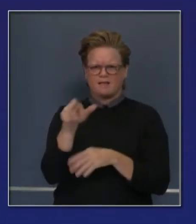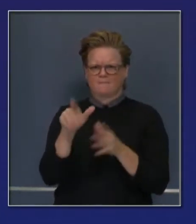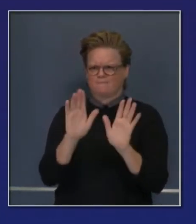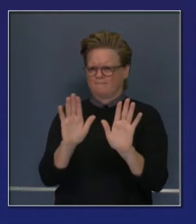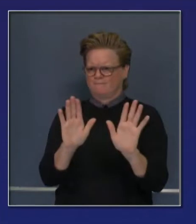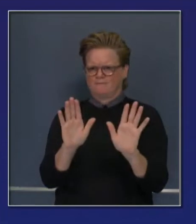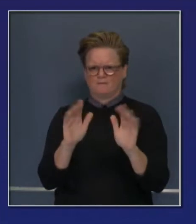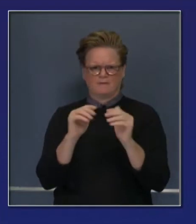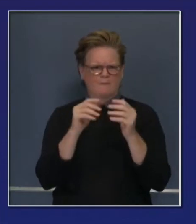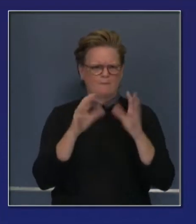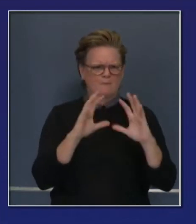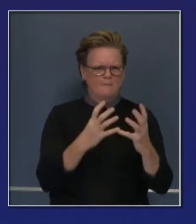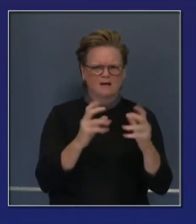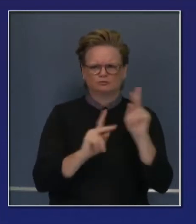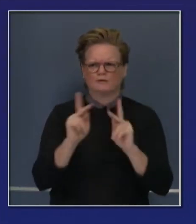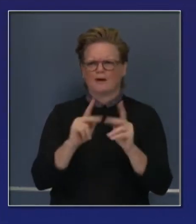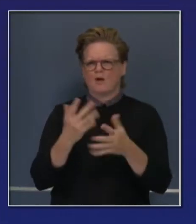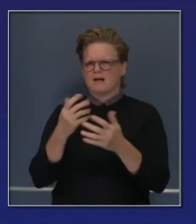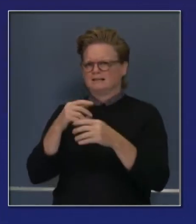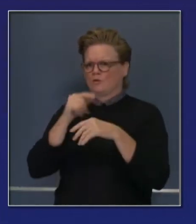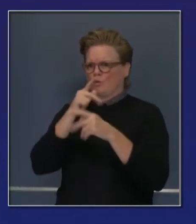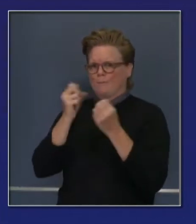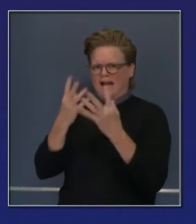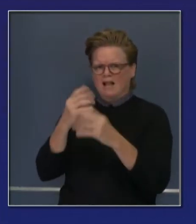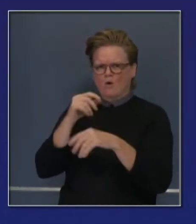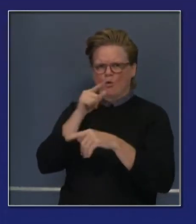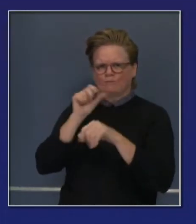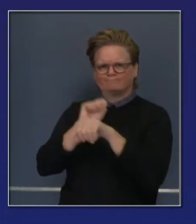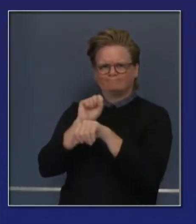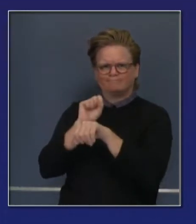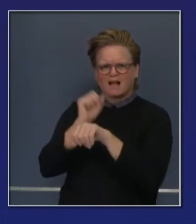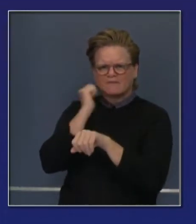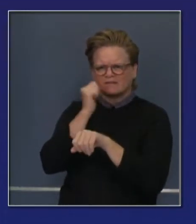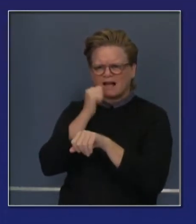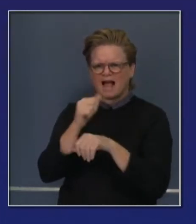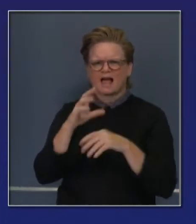but vulnerable workers and vulnerable communities,